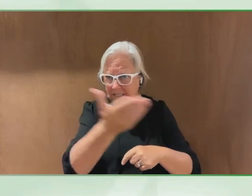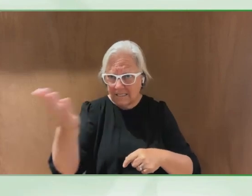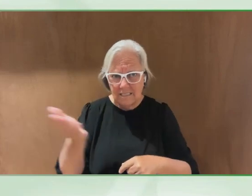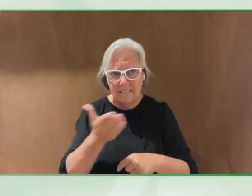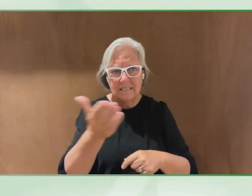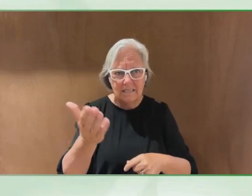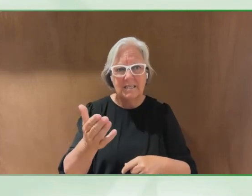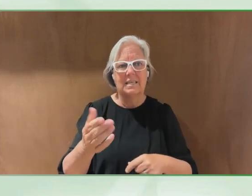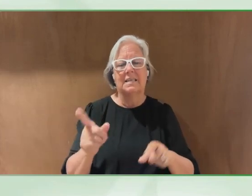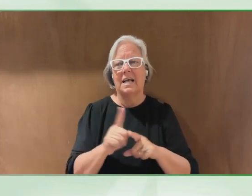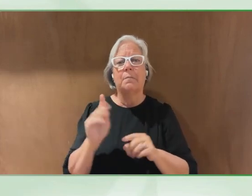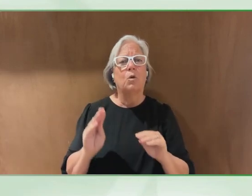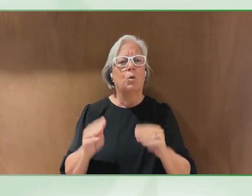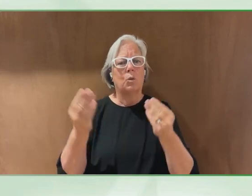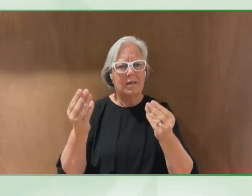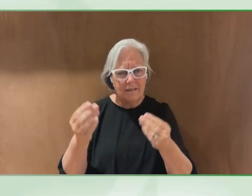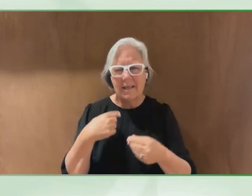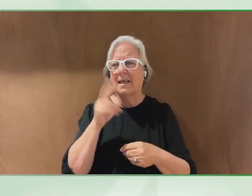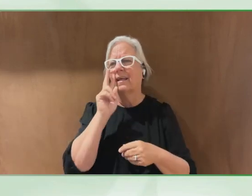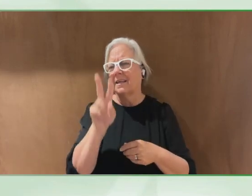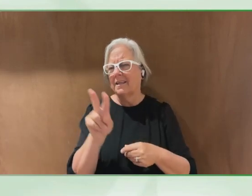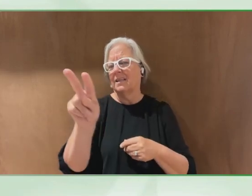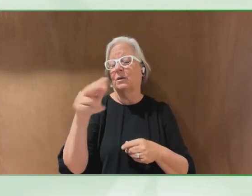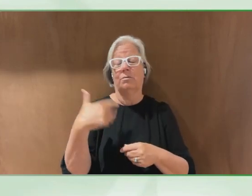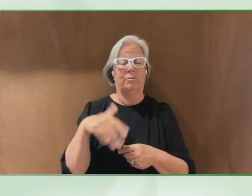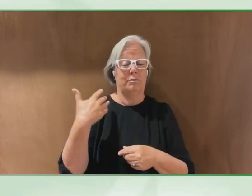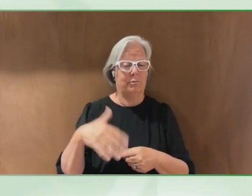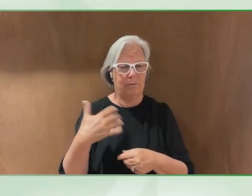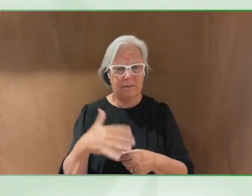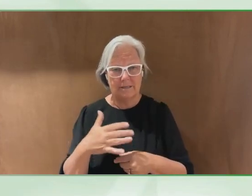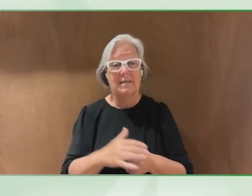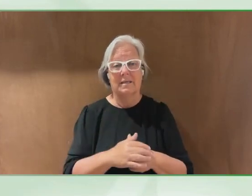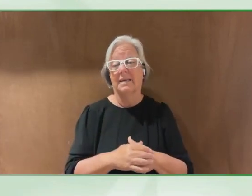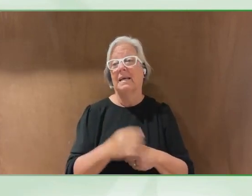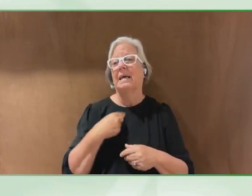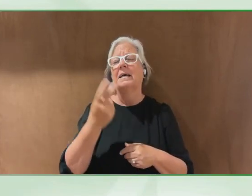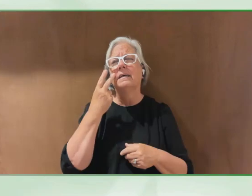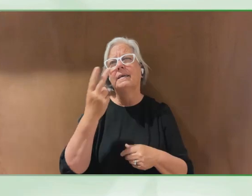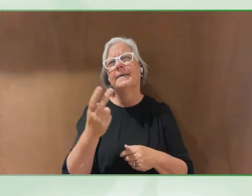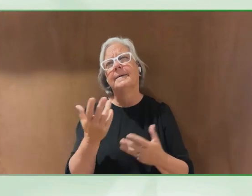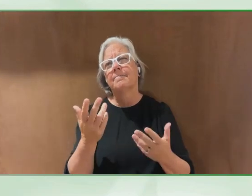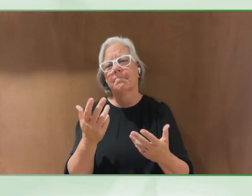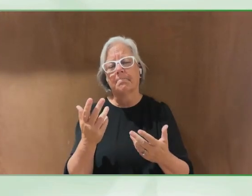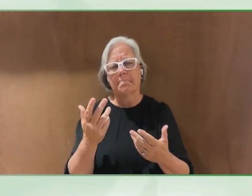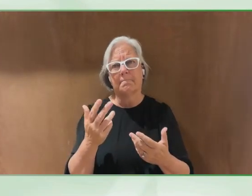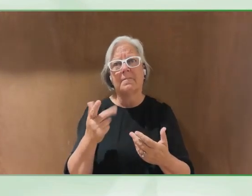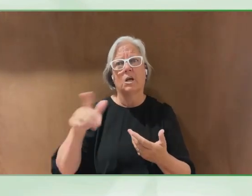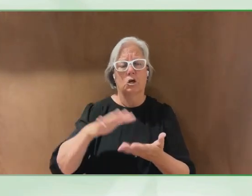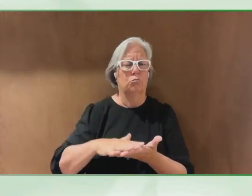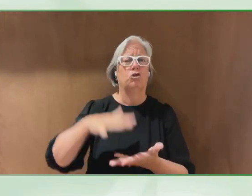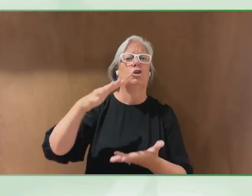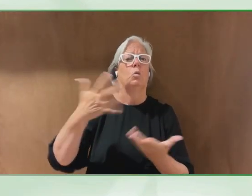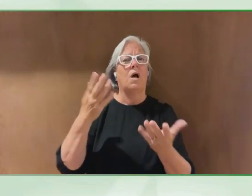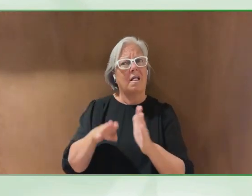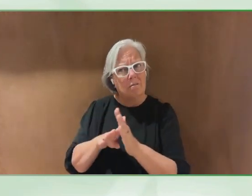I can see myself in you too. But also I see that there is a huge improvement. There is, comparing to how